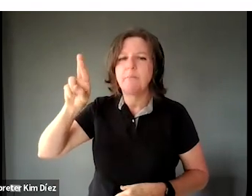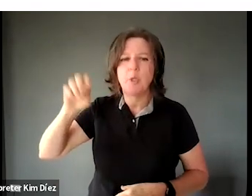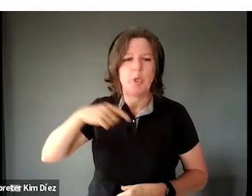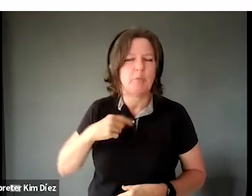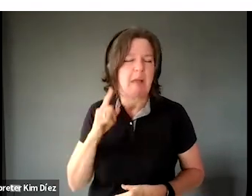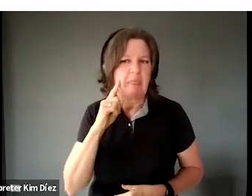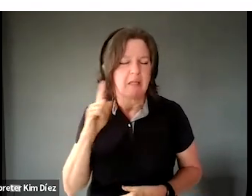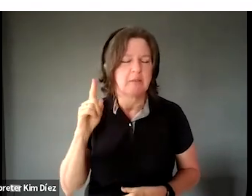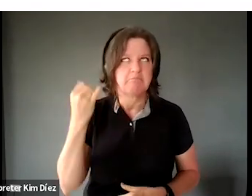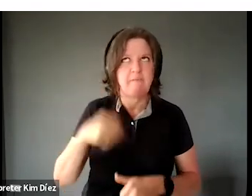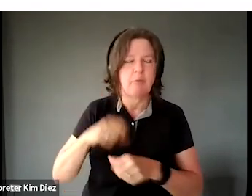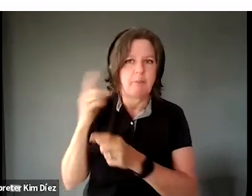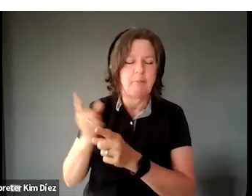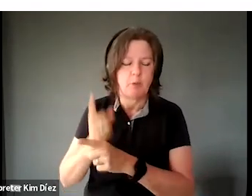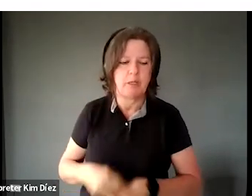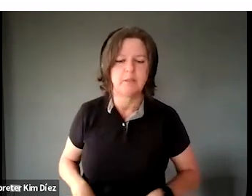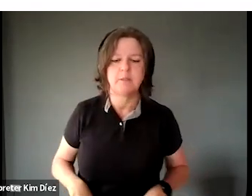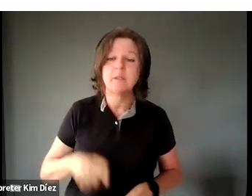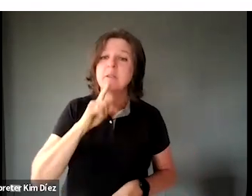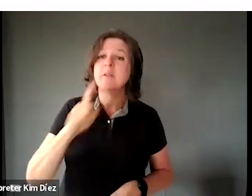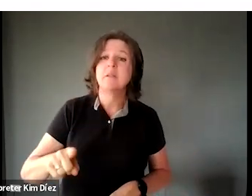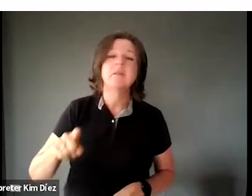use with the poultry